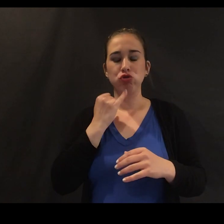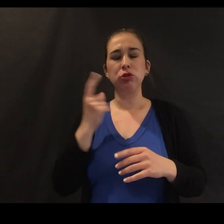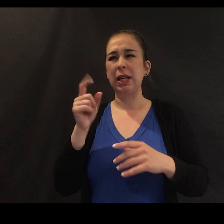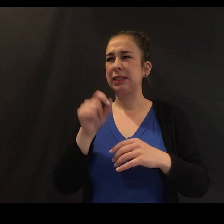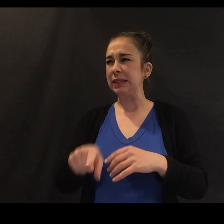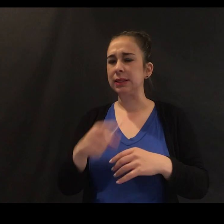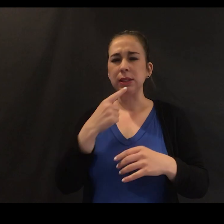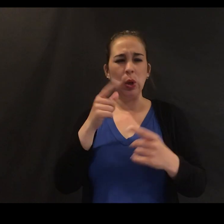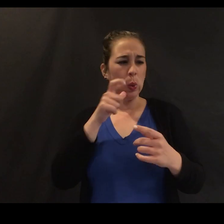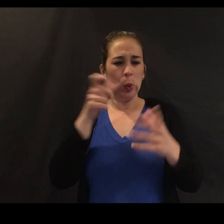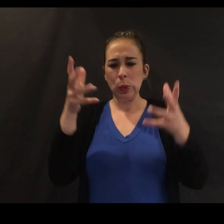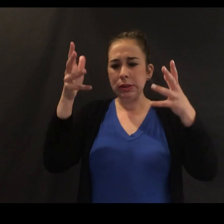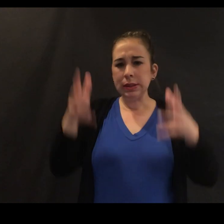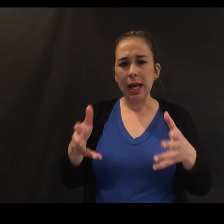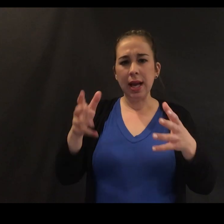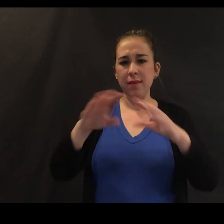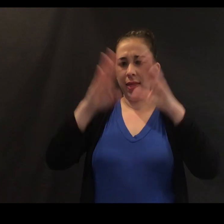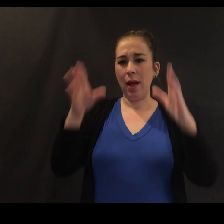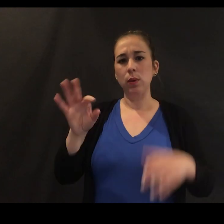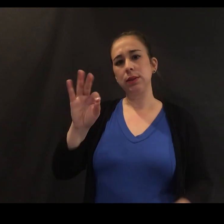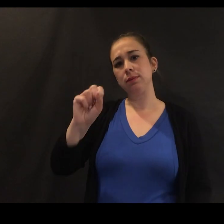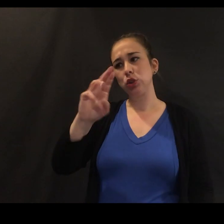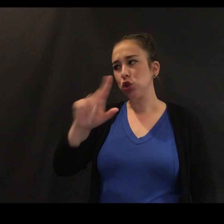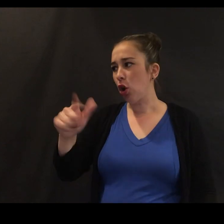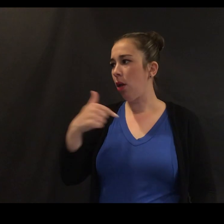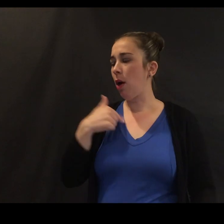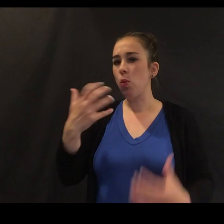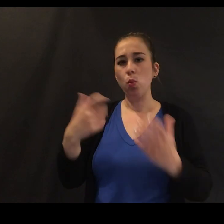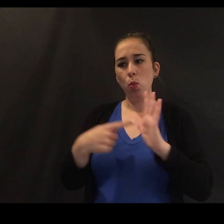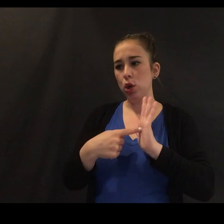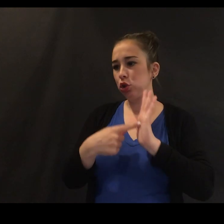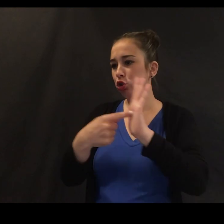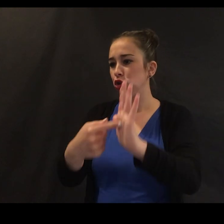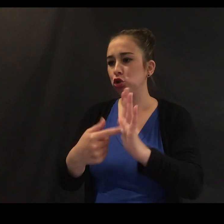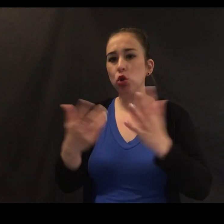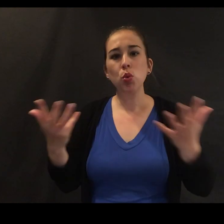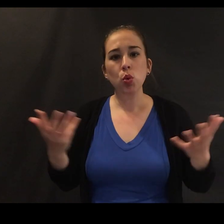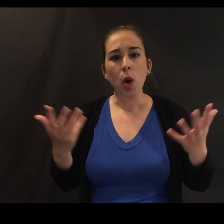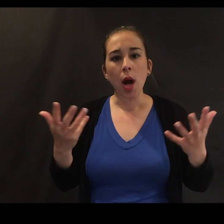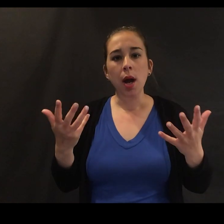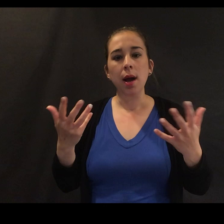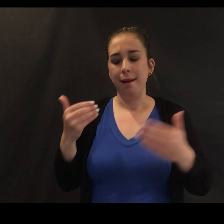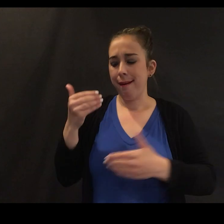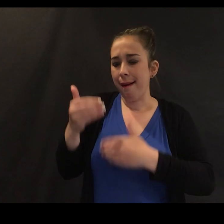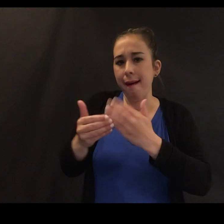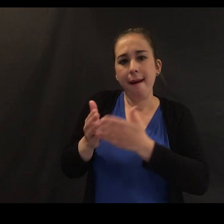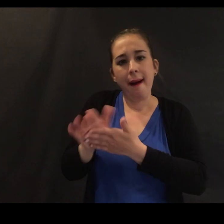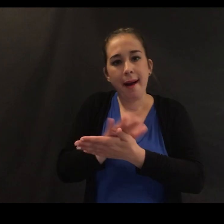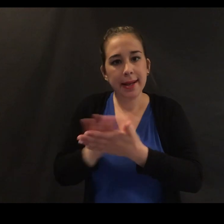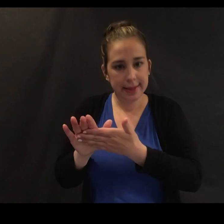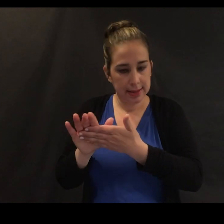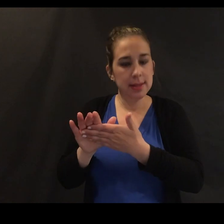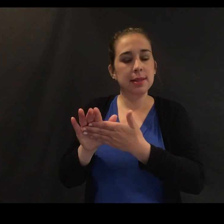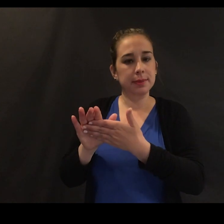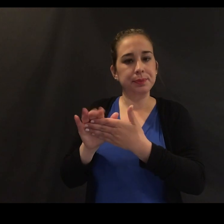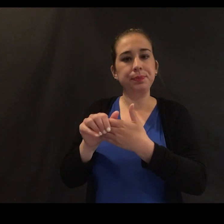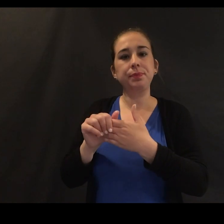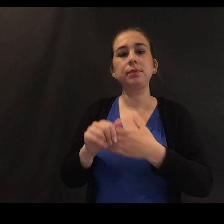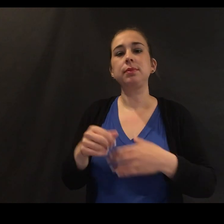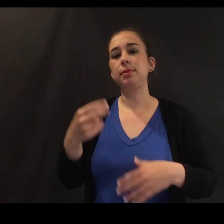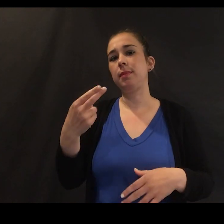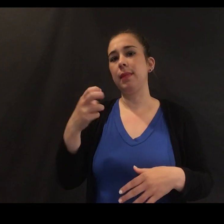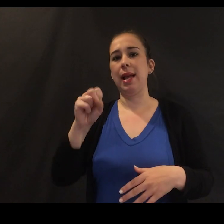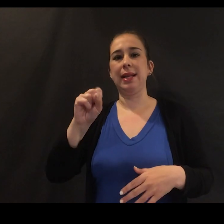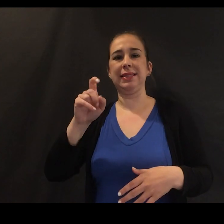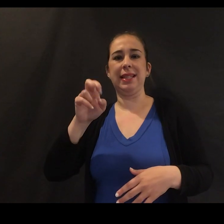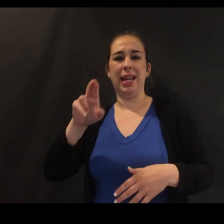still left of the house of Saul to whom I can show, what is the word here? Kindness. The actual Hebrew word is hesed there, and it really